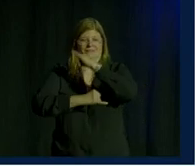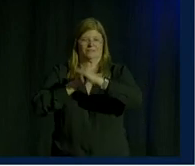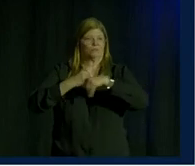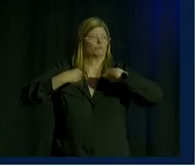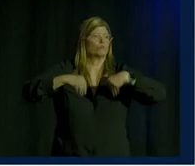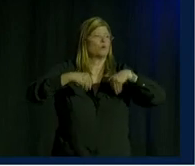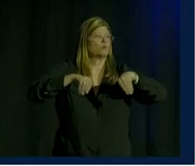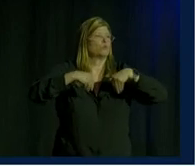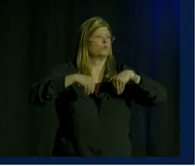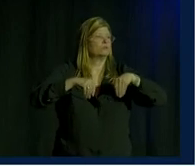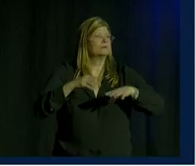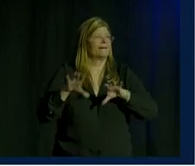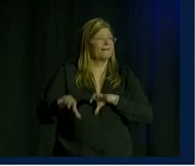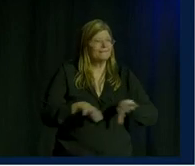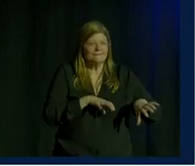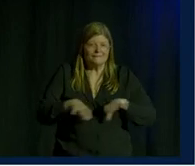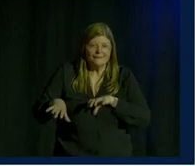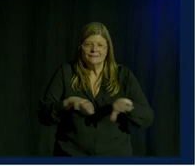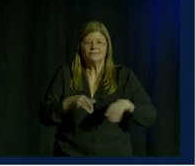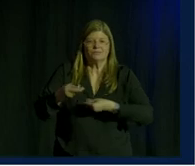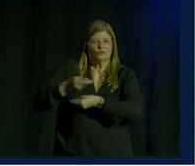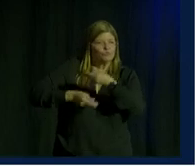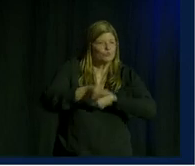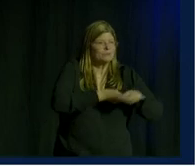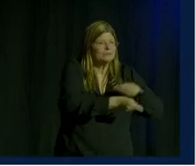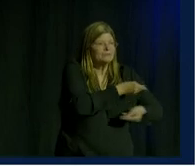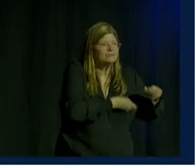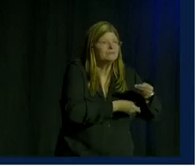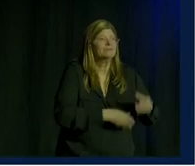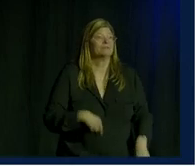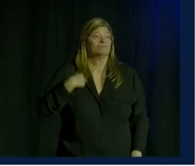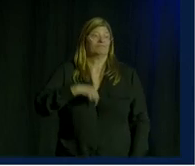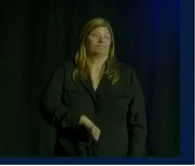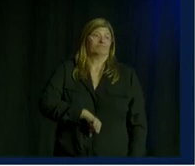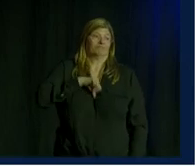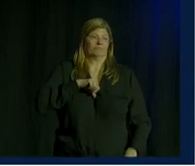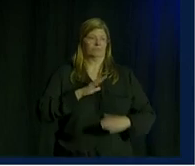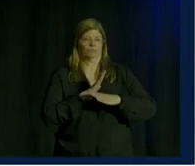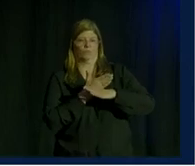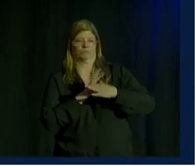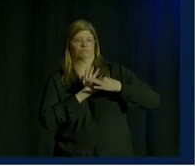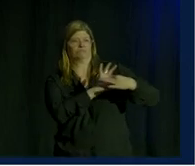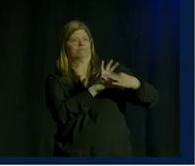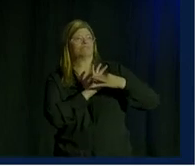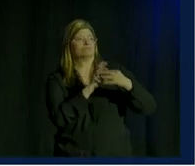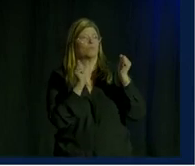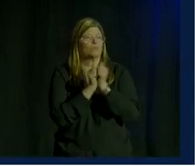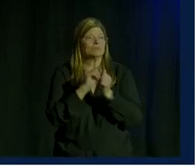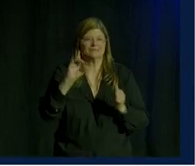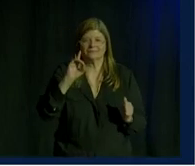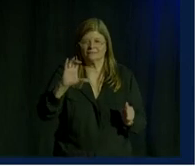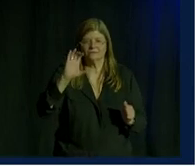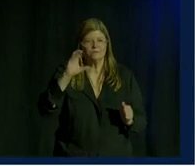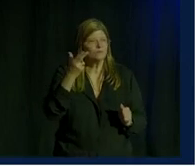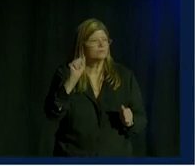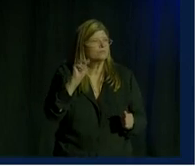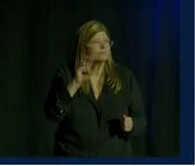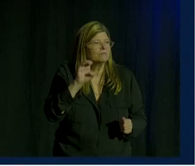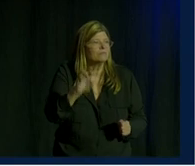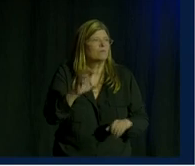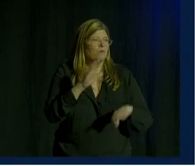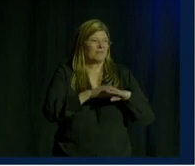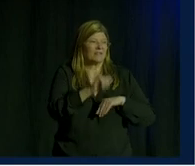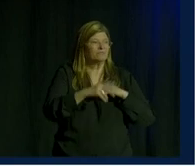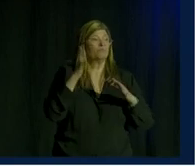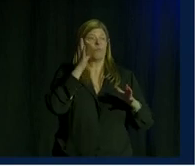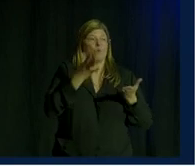pre-approved international marketing activities and trade missions. We're proud to partner with the DC Chamber of Commerce on this program.